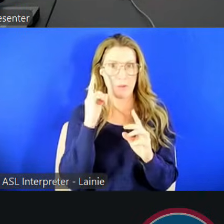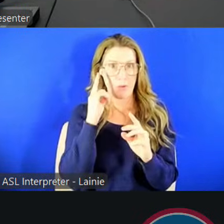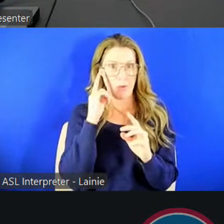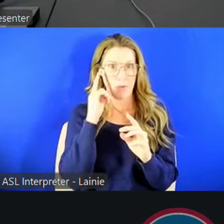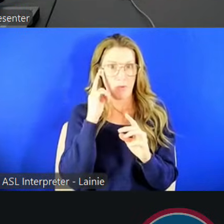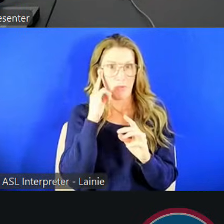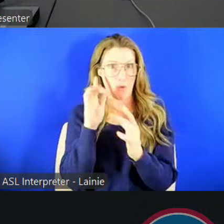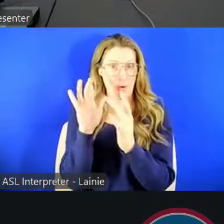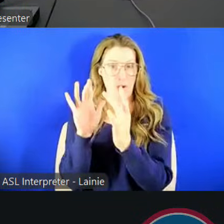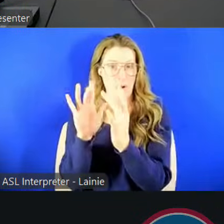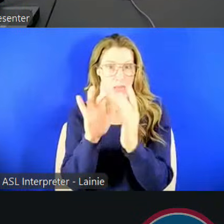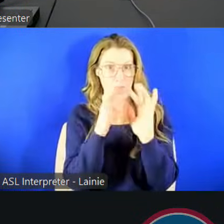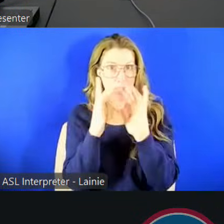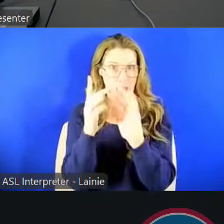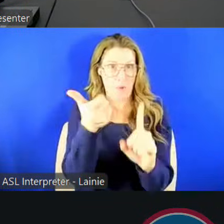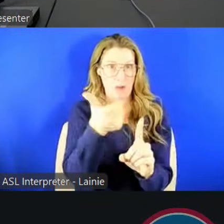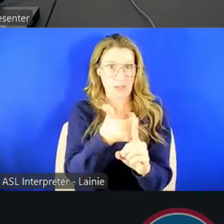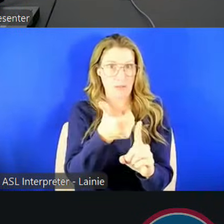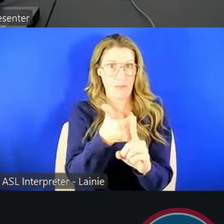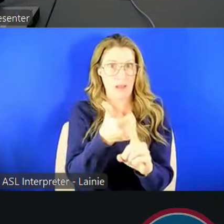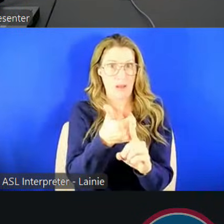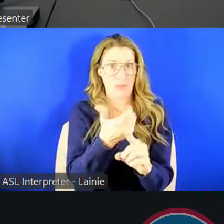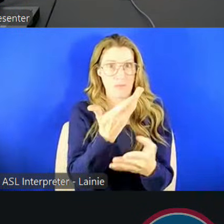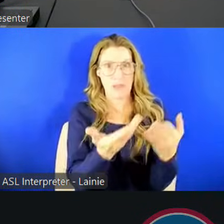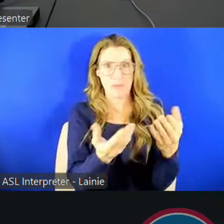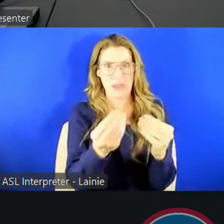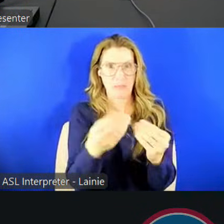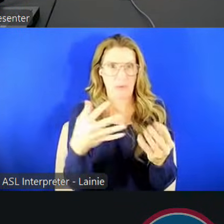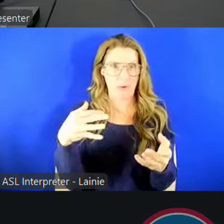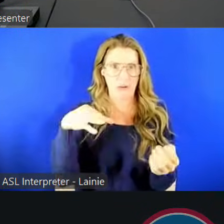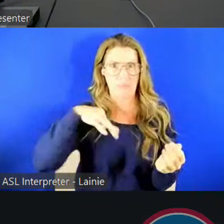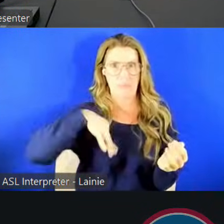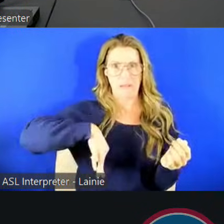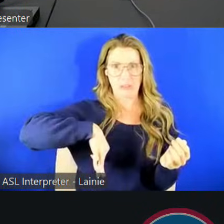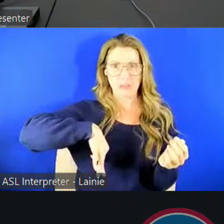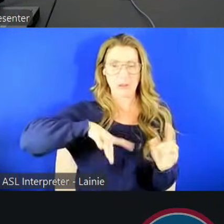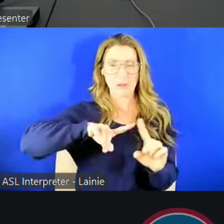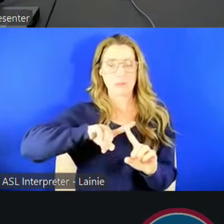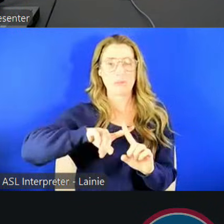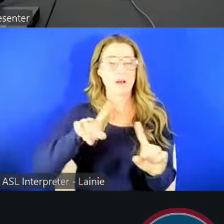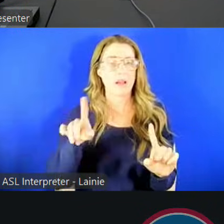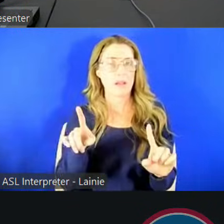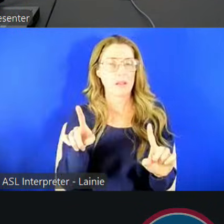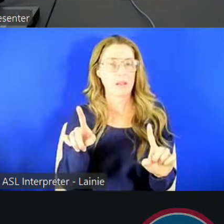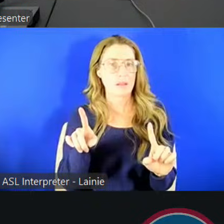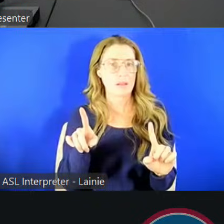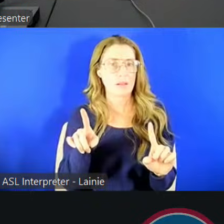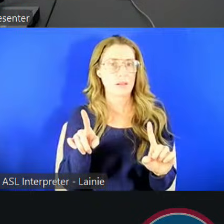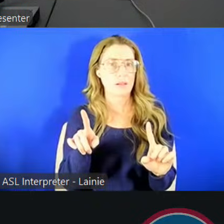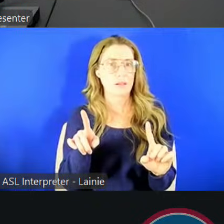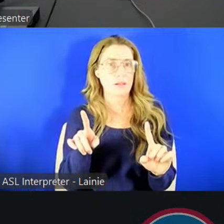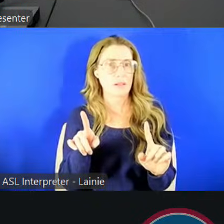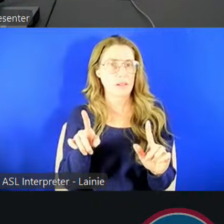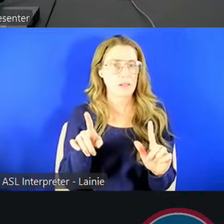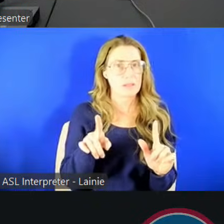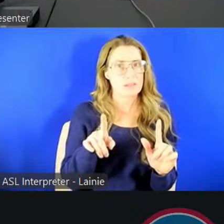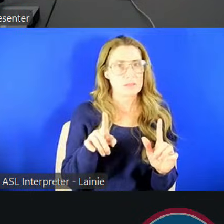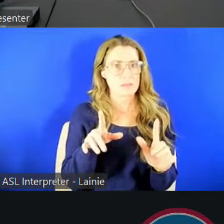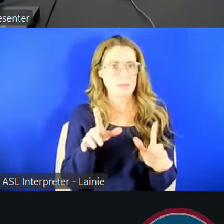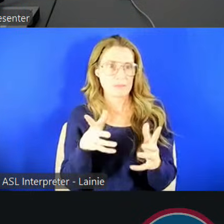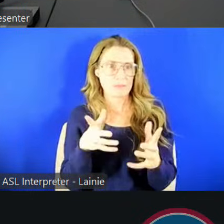perhaps it's more muscular, more beneficial, but there's also lifts involved, right?